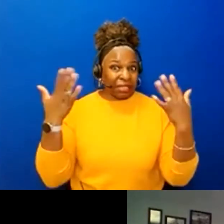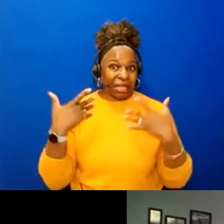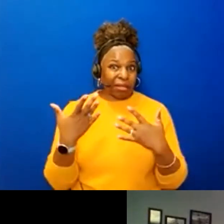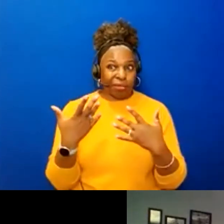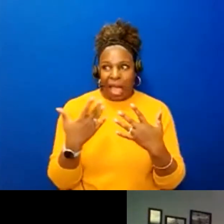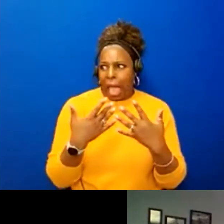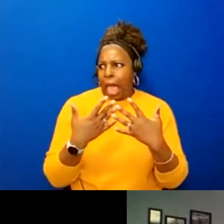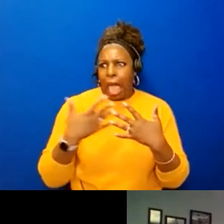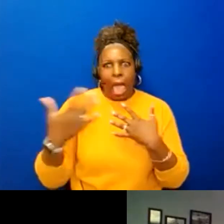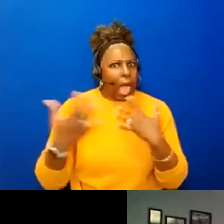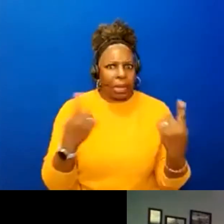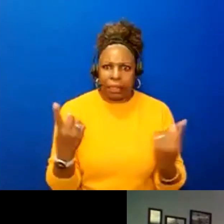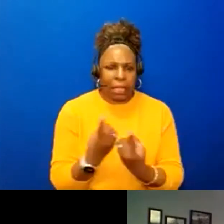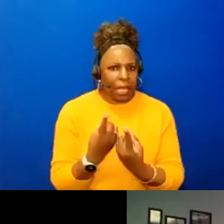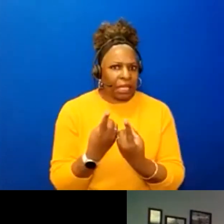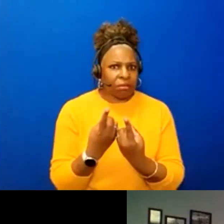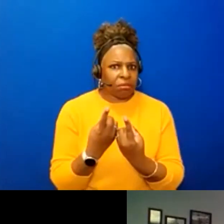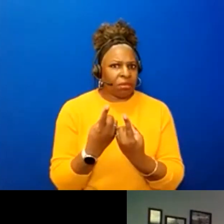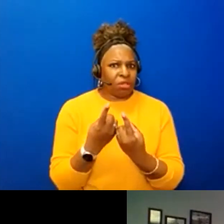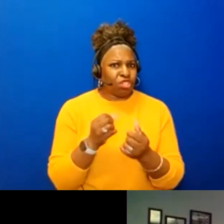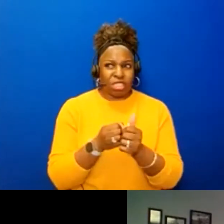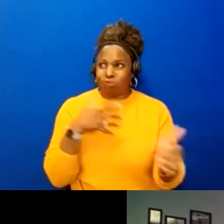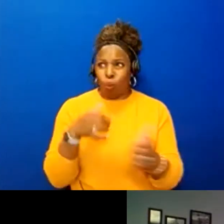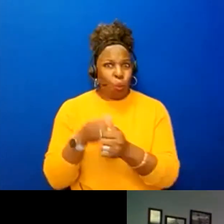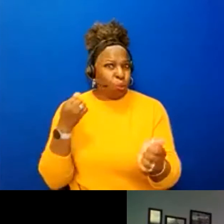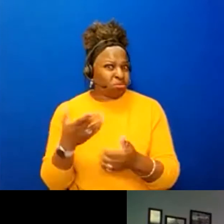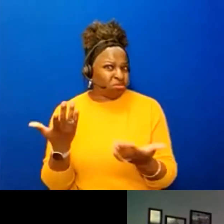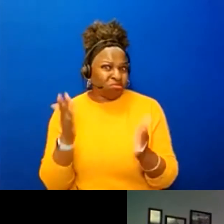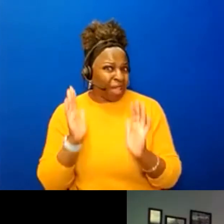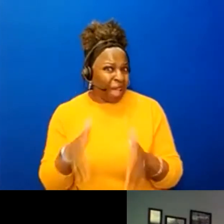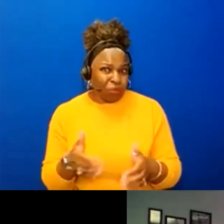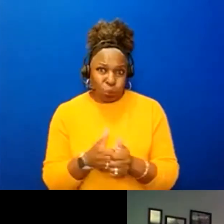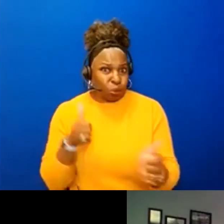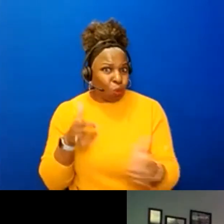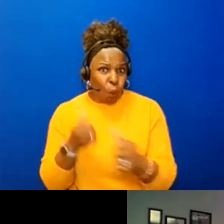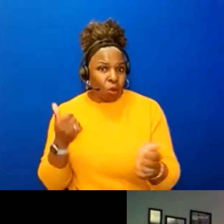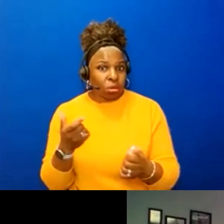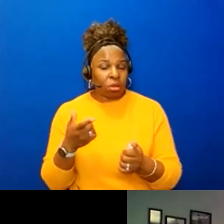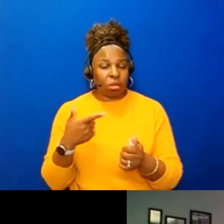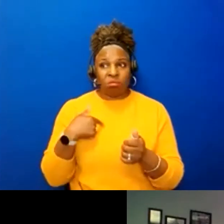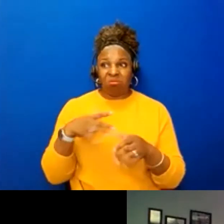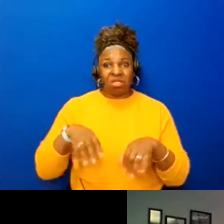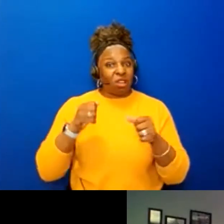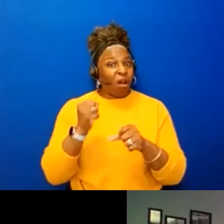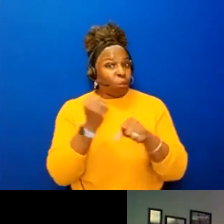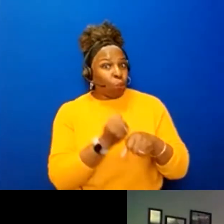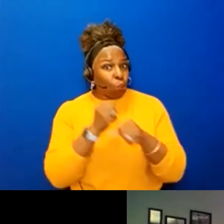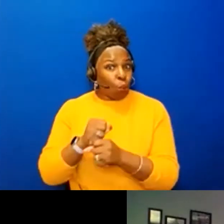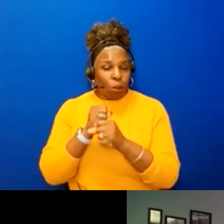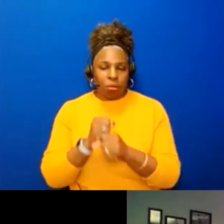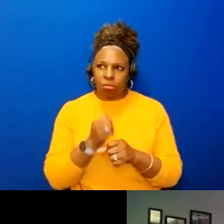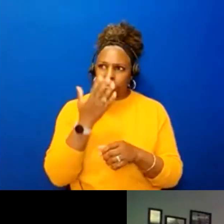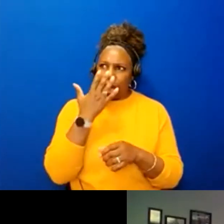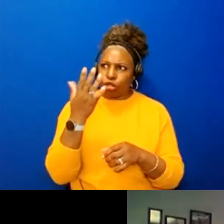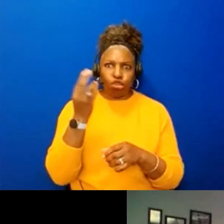that's the beauty of it. You know, I didn't find para canoe until I was 33. So, wow. you know, there's I know you